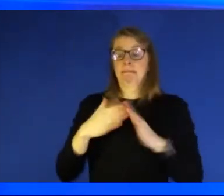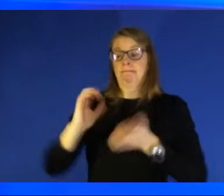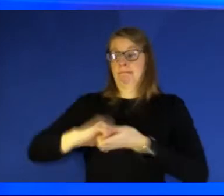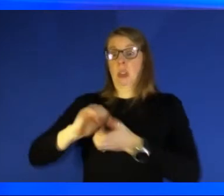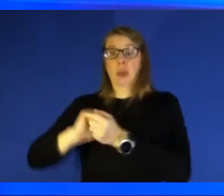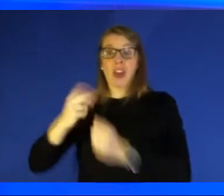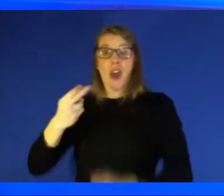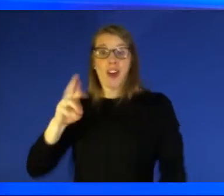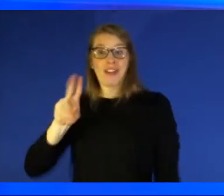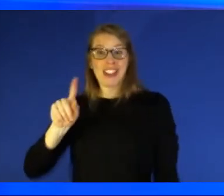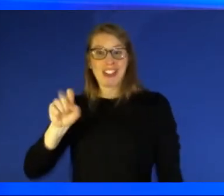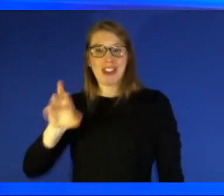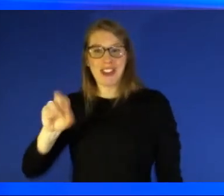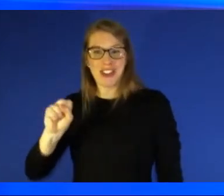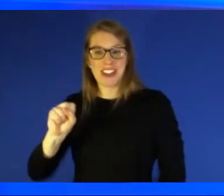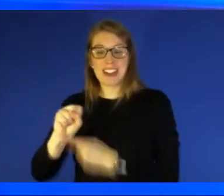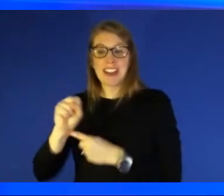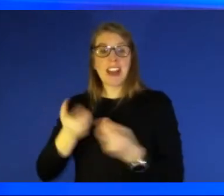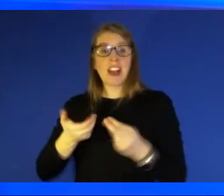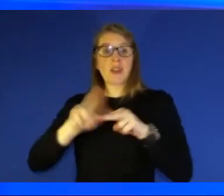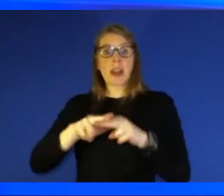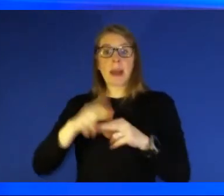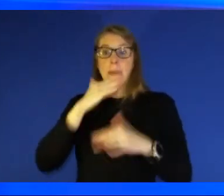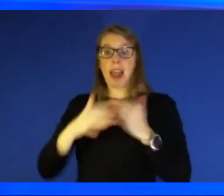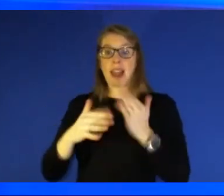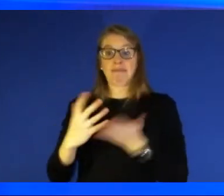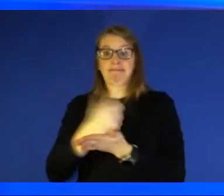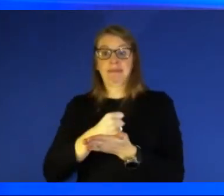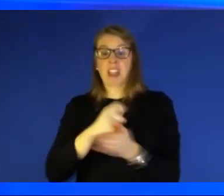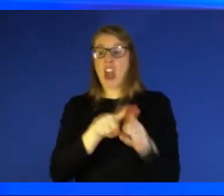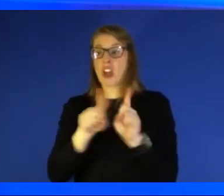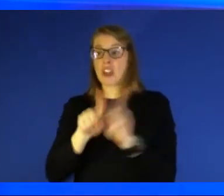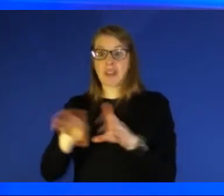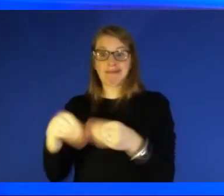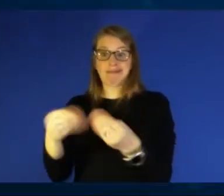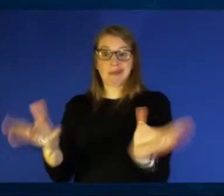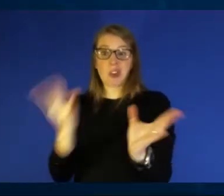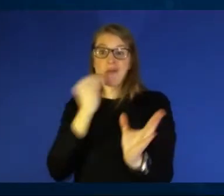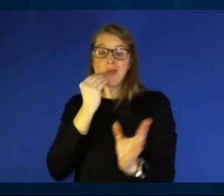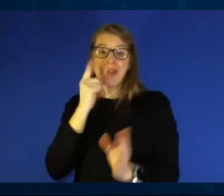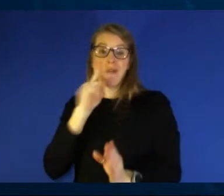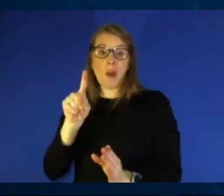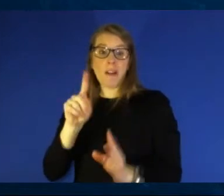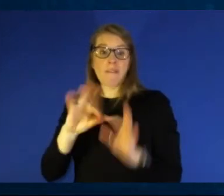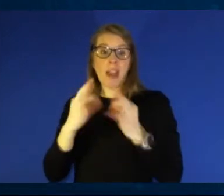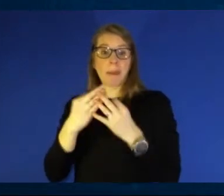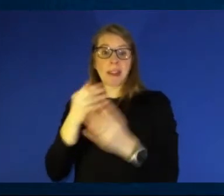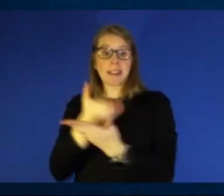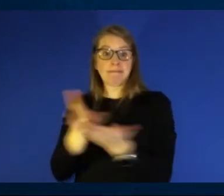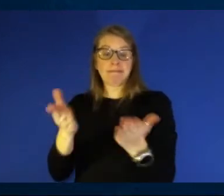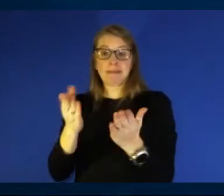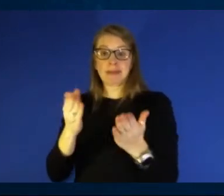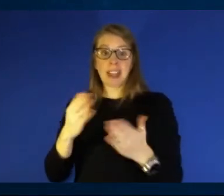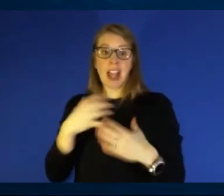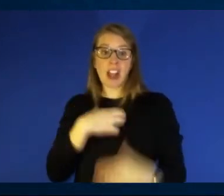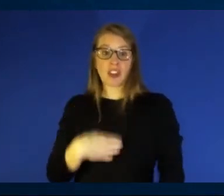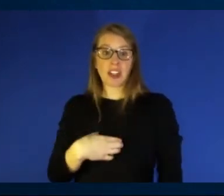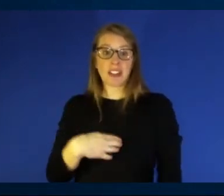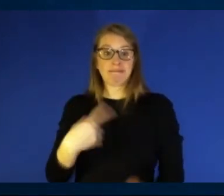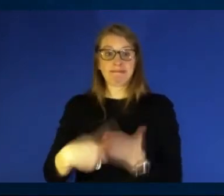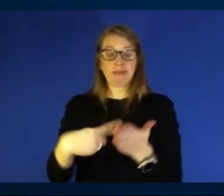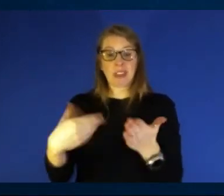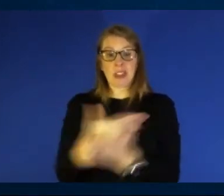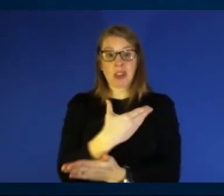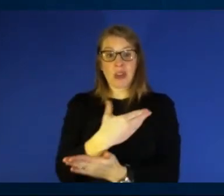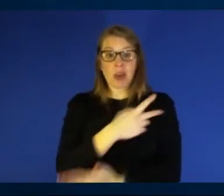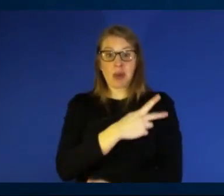want to increase blood donations and get more food to families who are hungry. Joining us now to talk about this new program is Amy Pinger